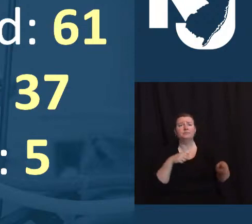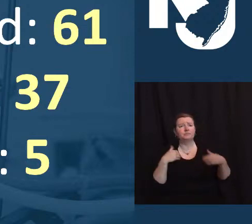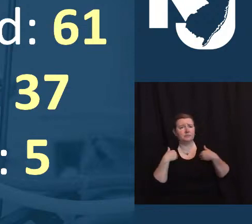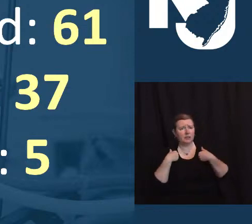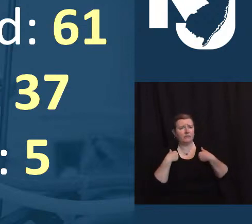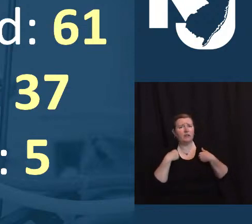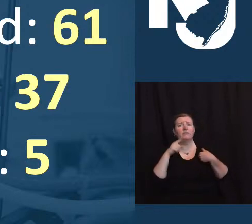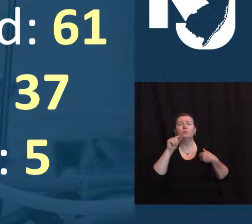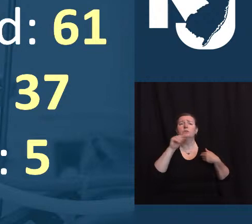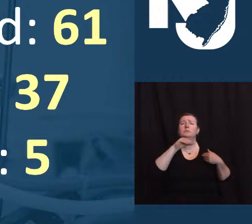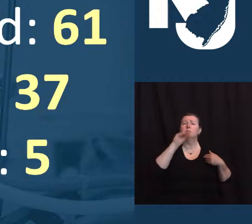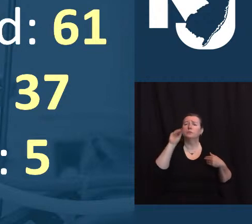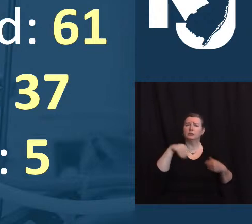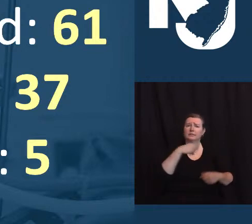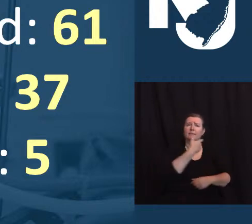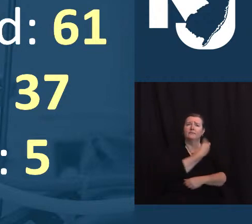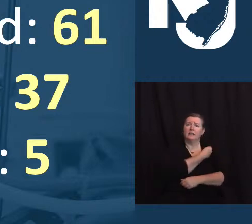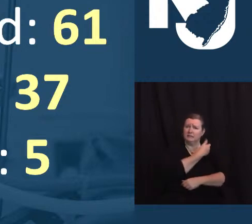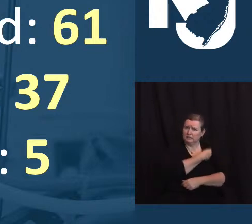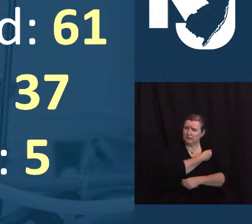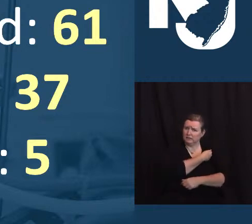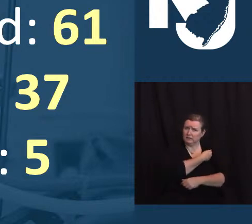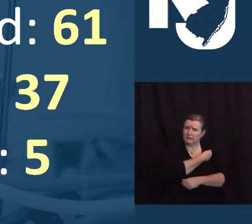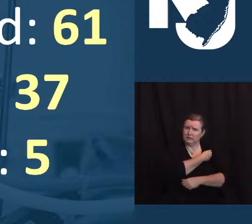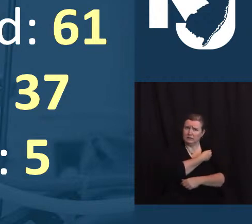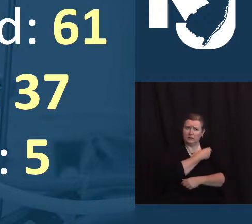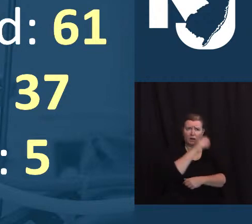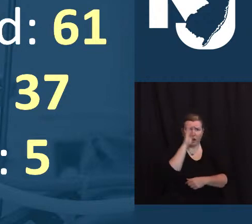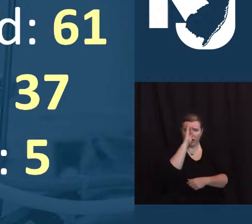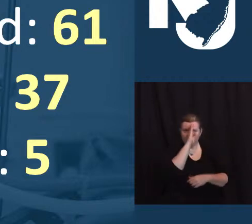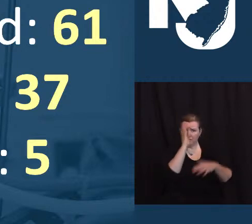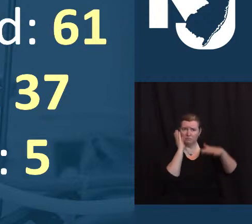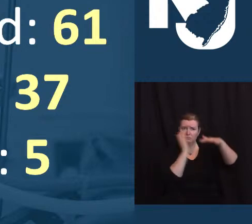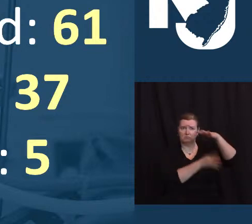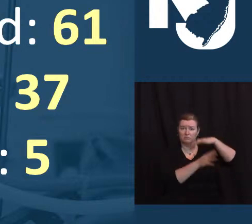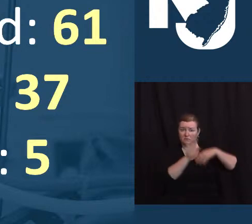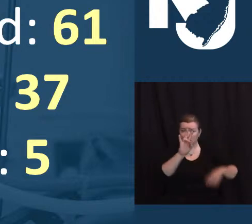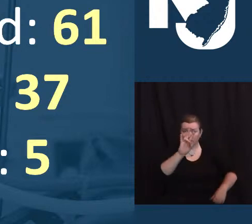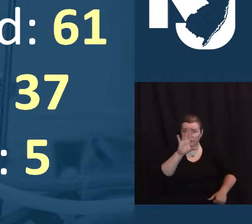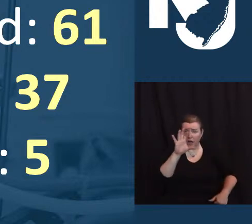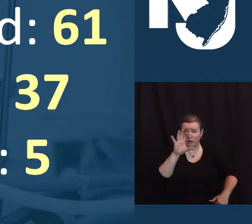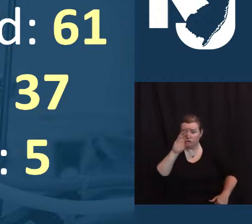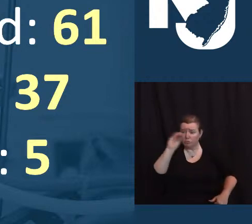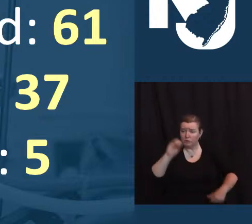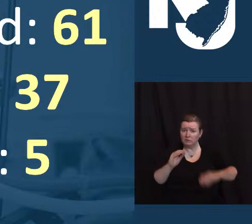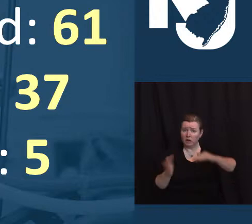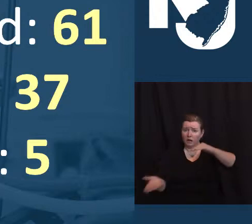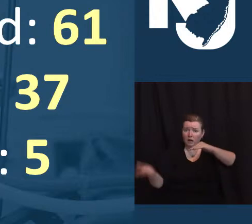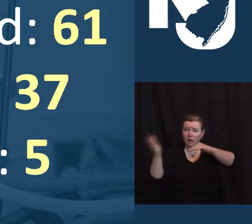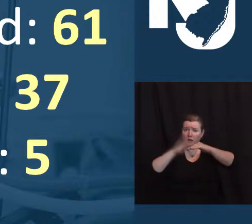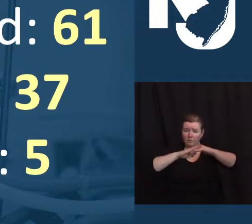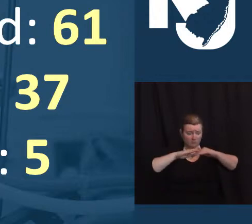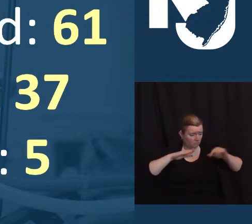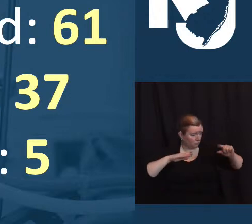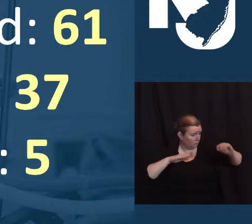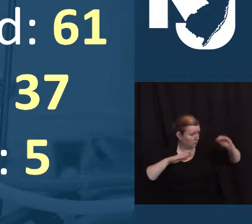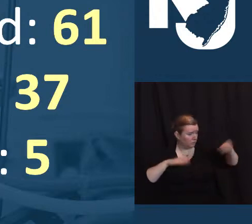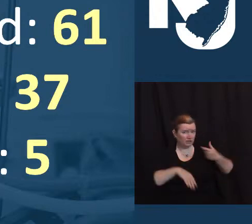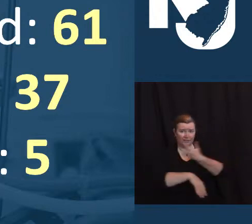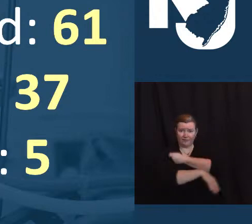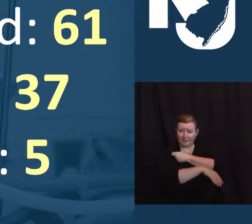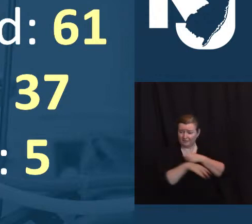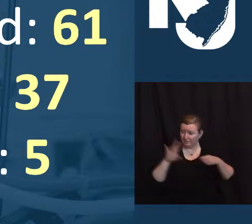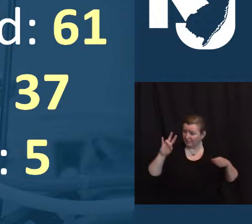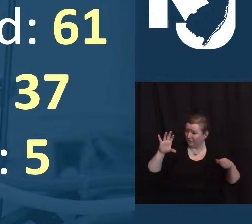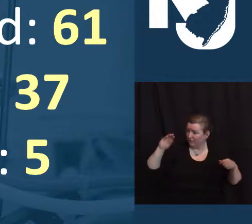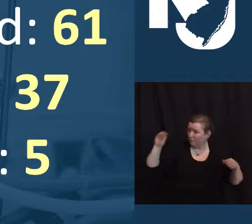vaccination rate, and their hospitalizations over the past period of time are up 700%. As one of my colleagues said, increasingly,